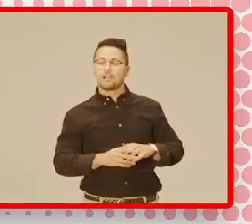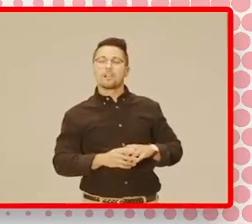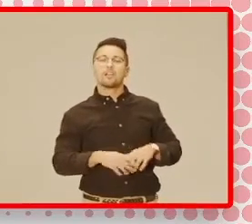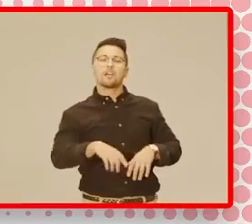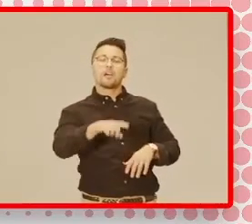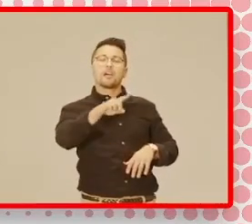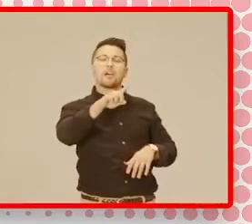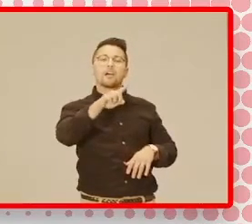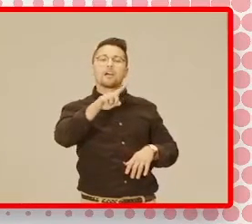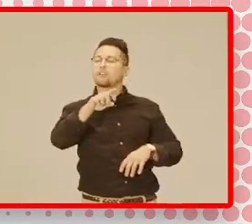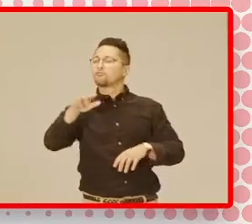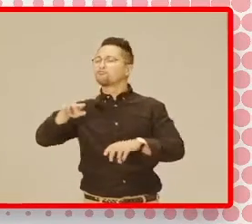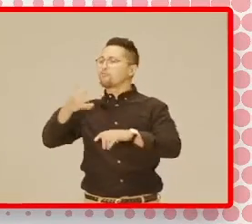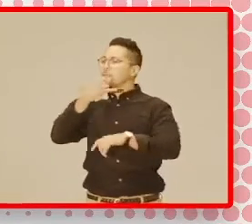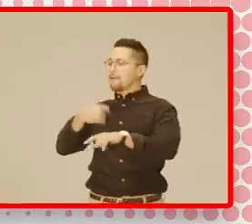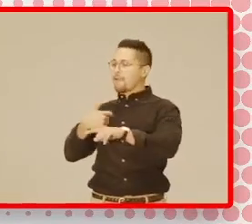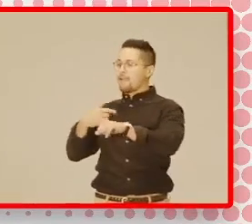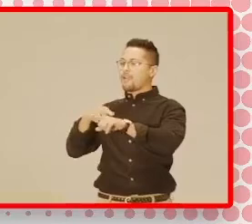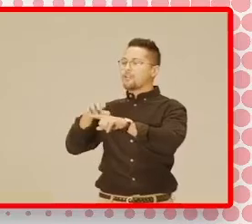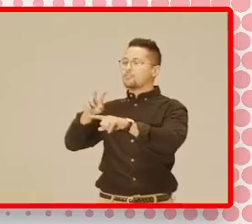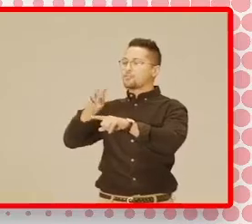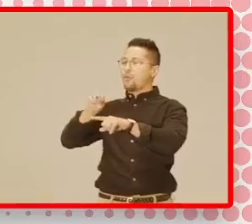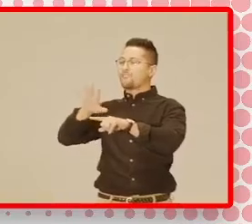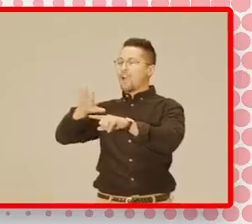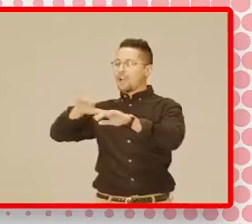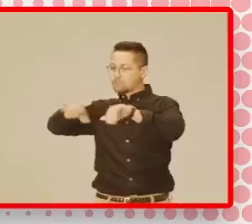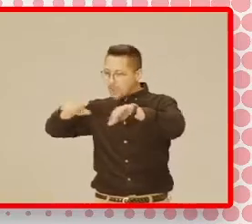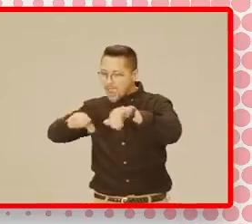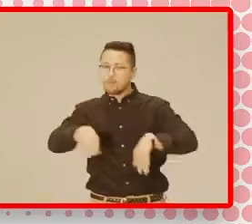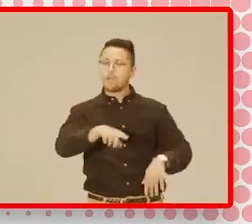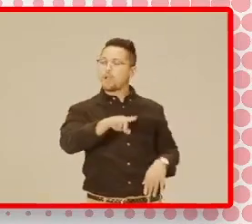112-mile bike ride, and